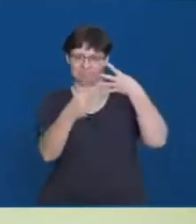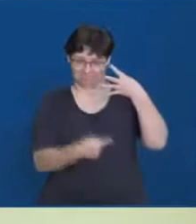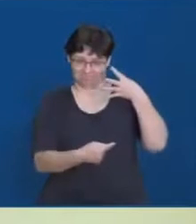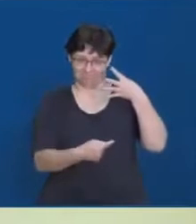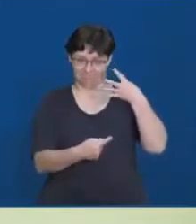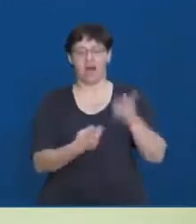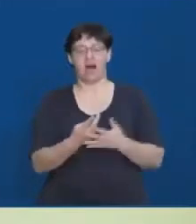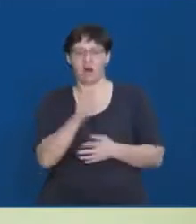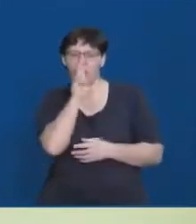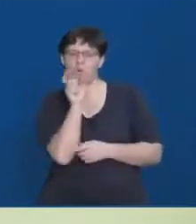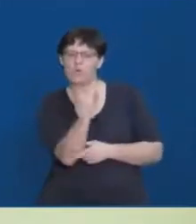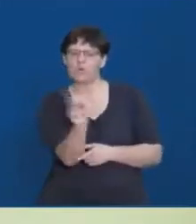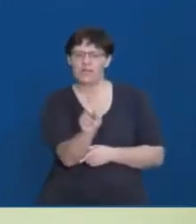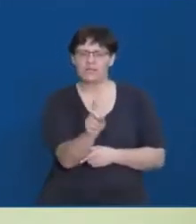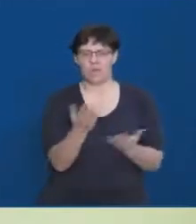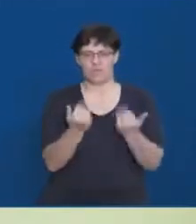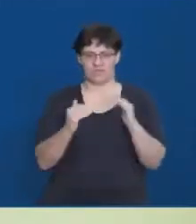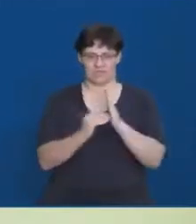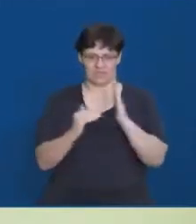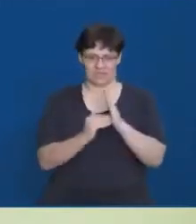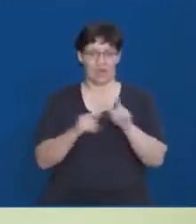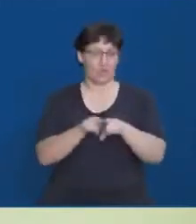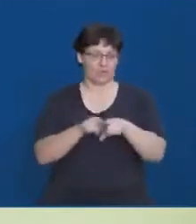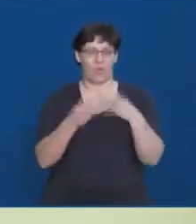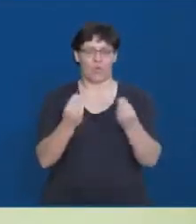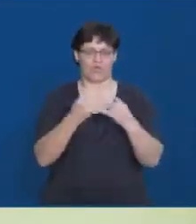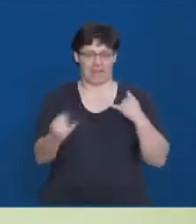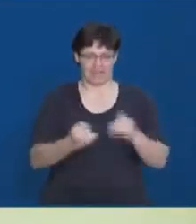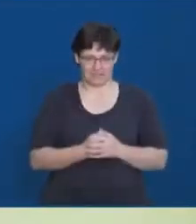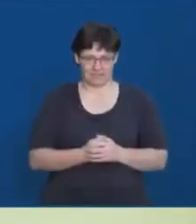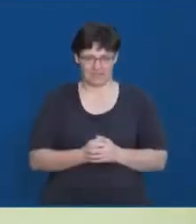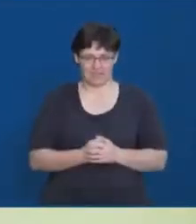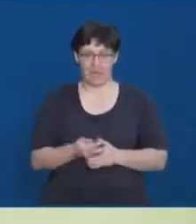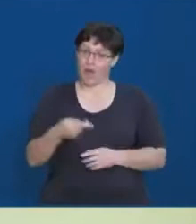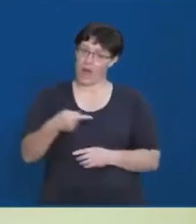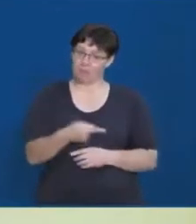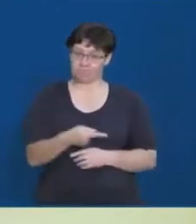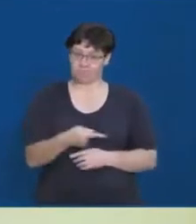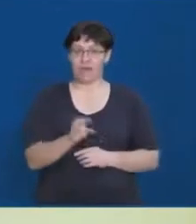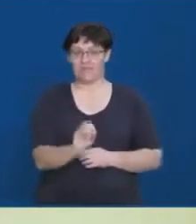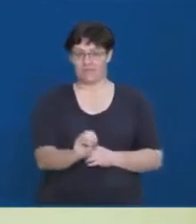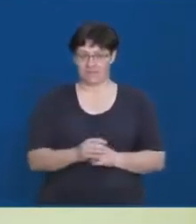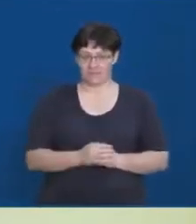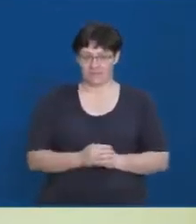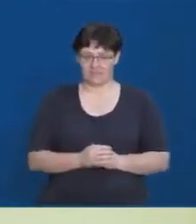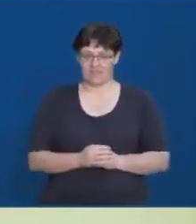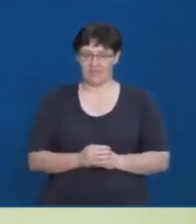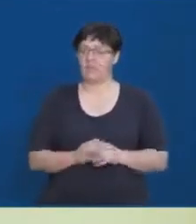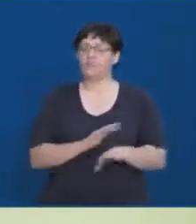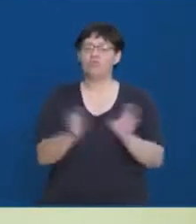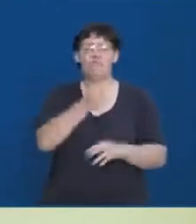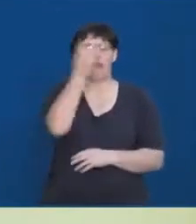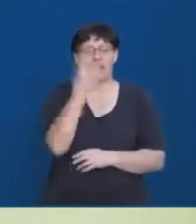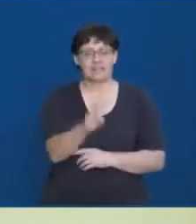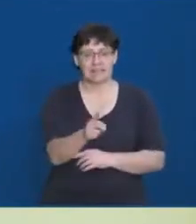media platforms, search for Wazimatrix, as well as our WhatsApp line. The details will be on the screen. Don't forget